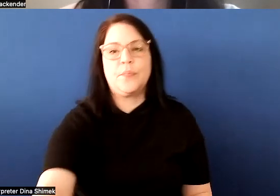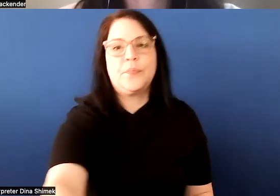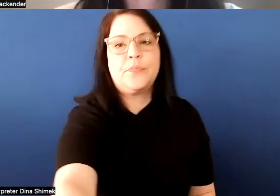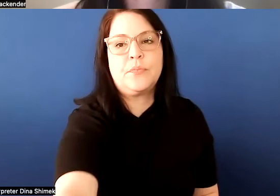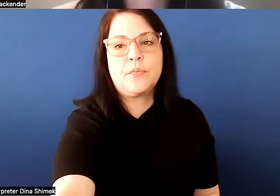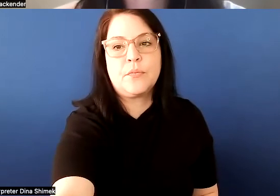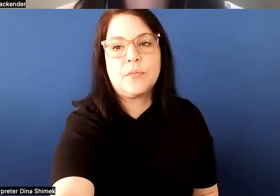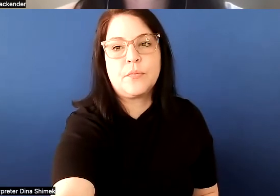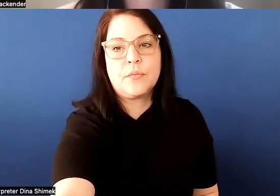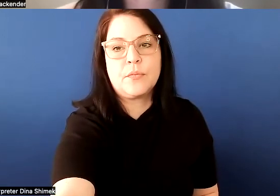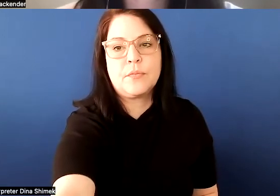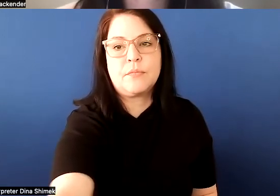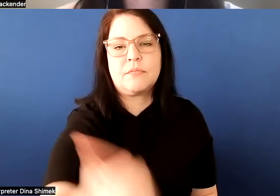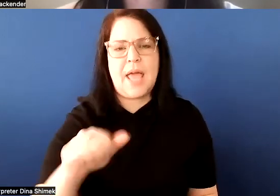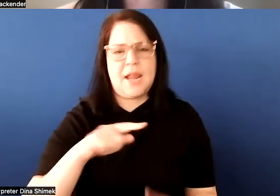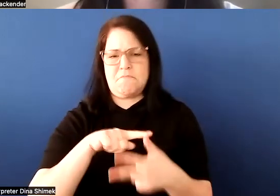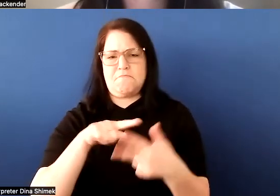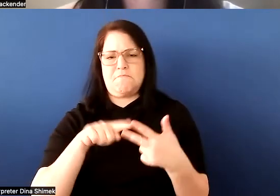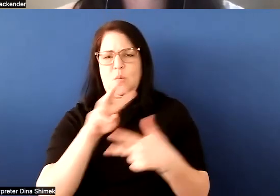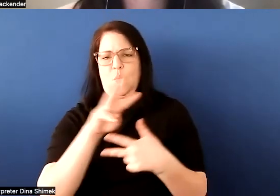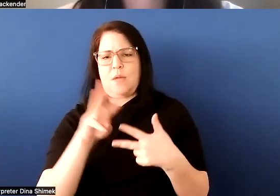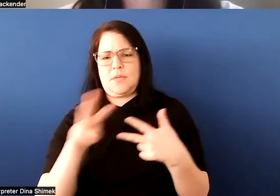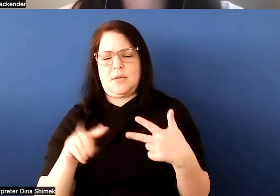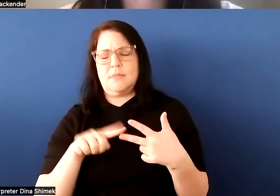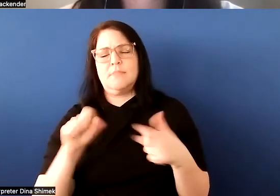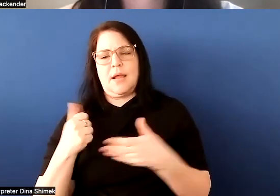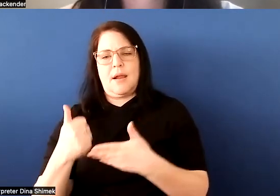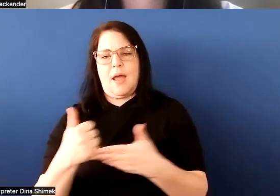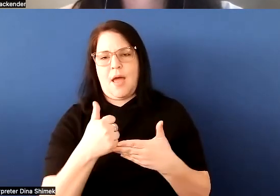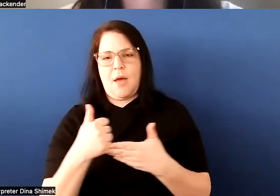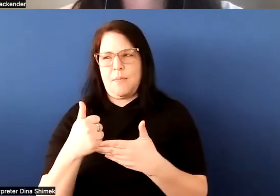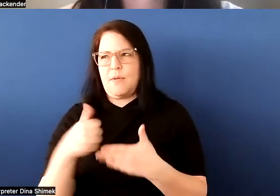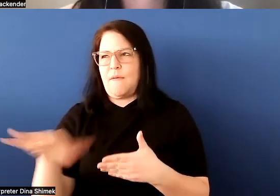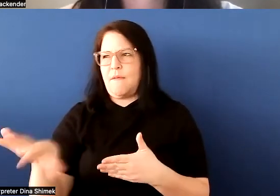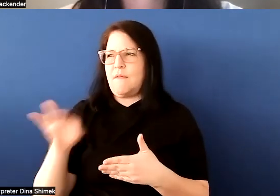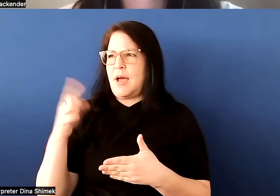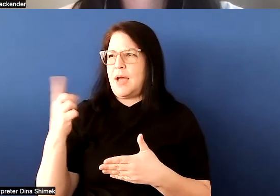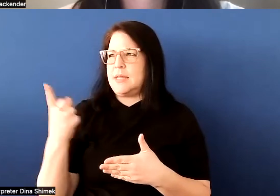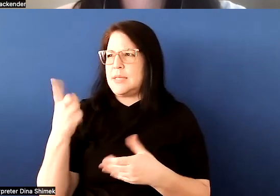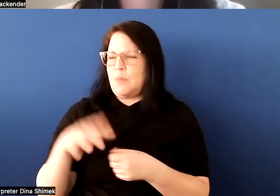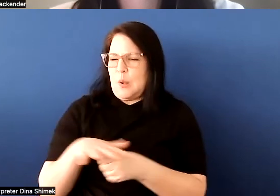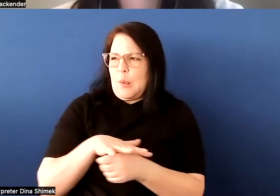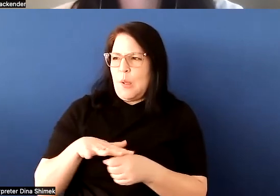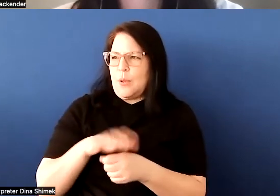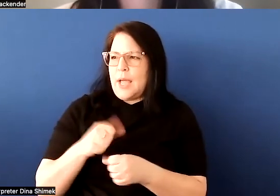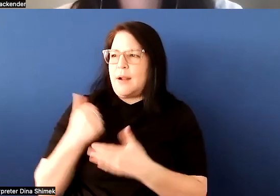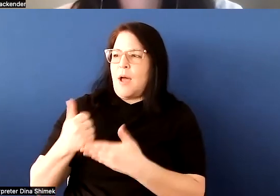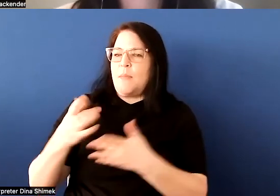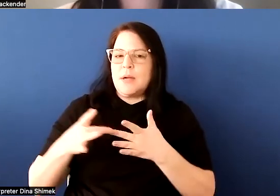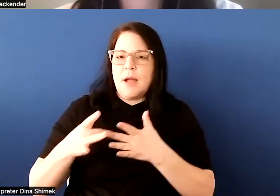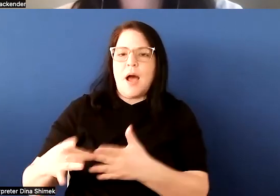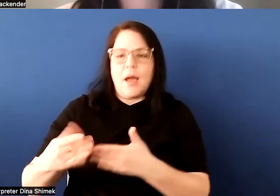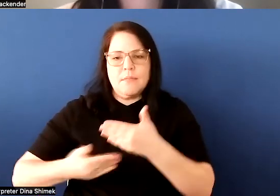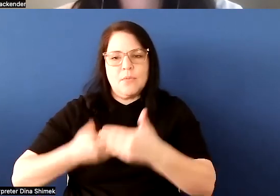And any one of those 3 sources, I think, can help you identify someone that could step alongside you and give you